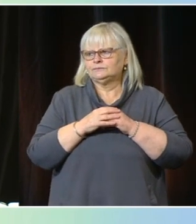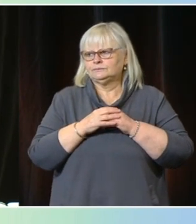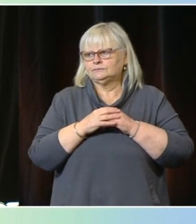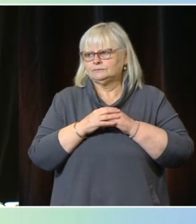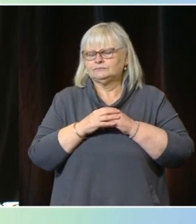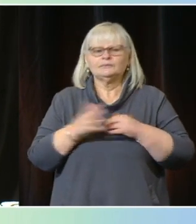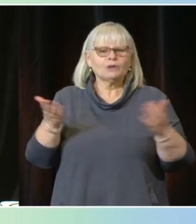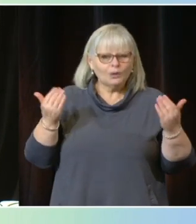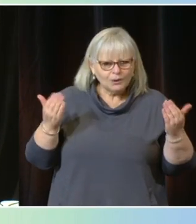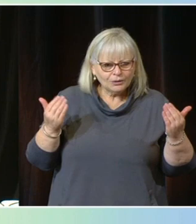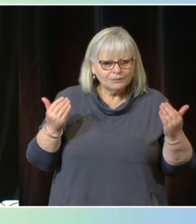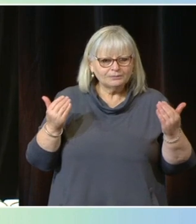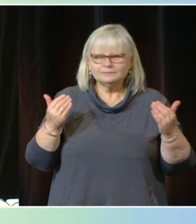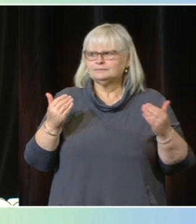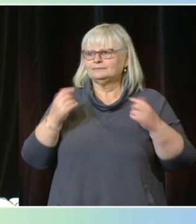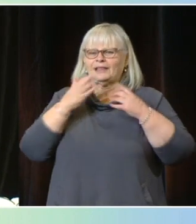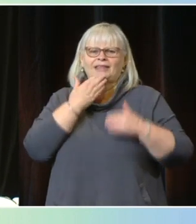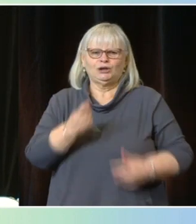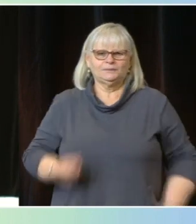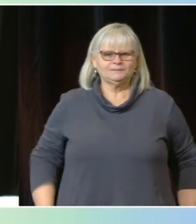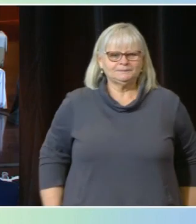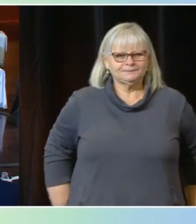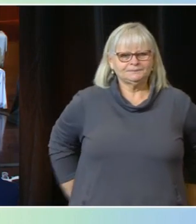welcome and thank you